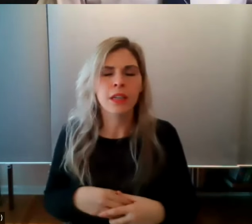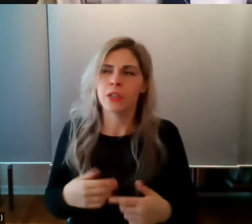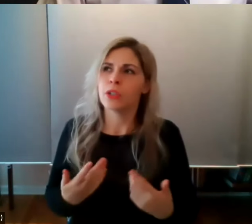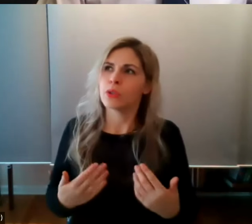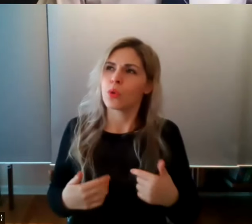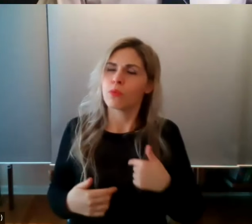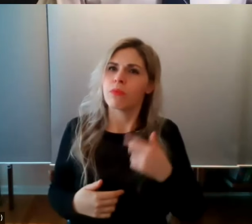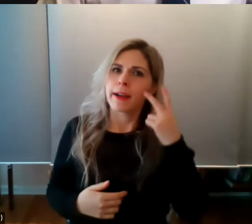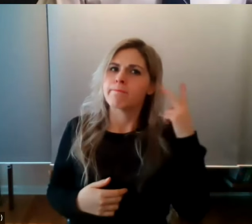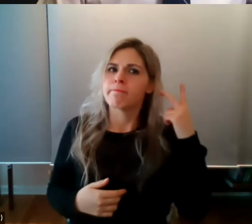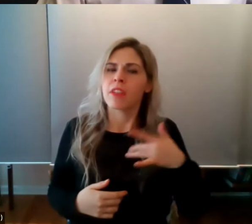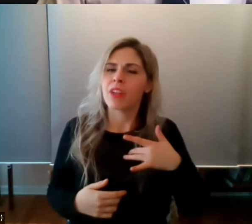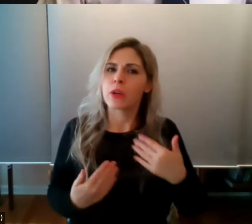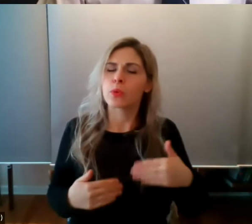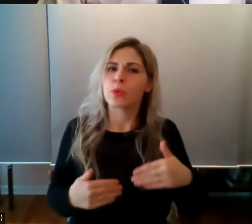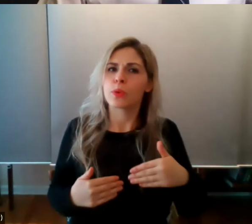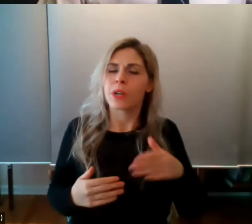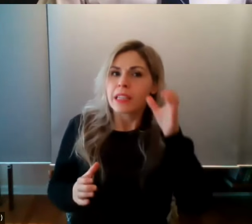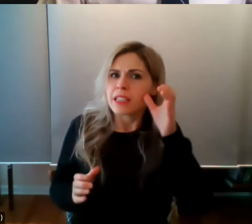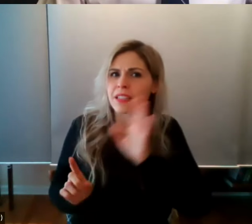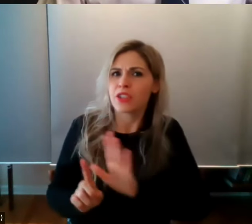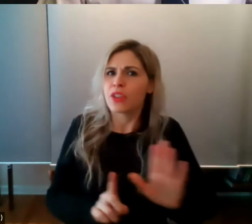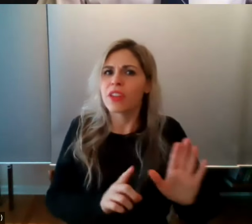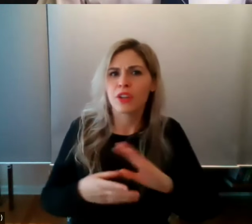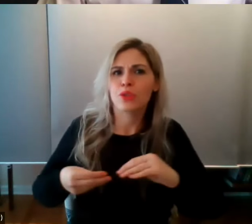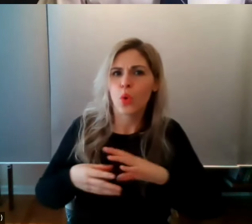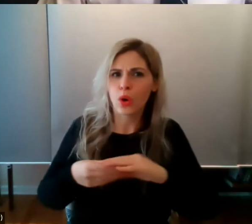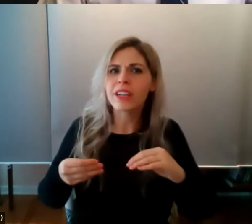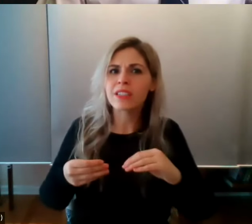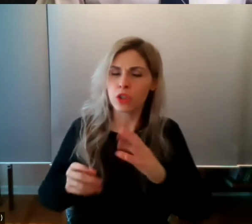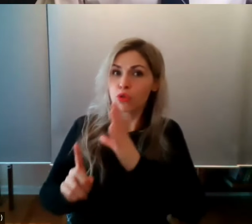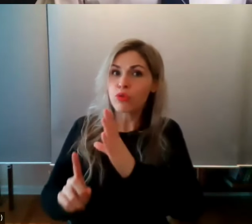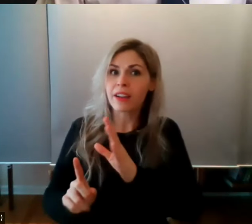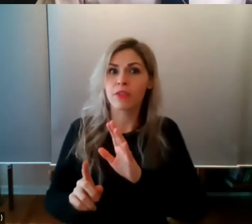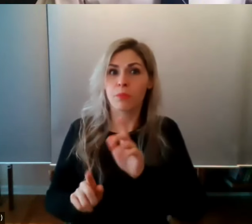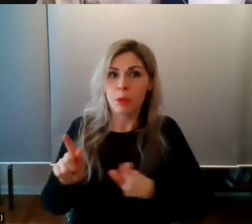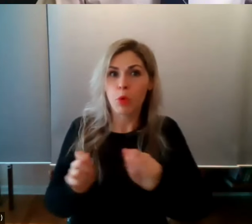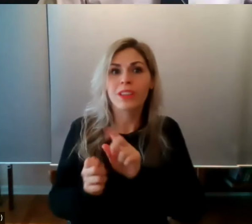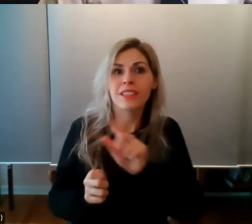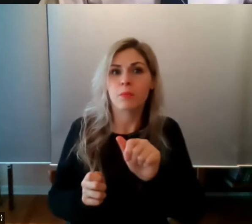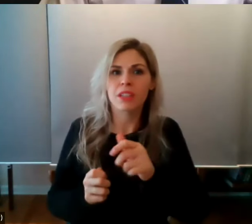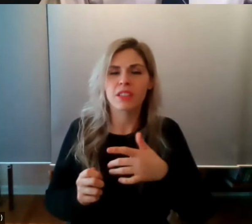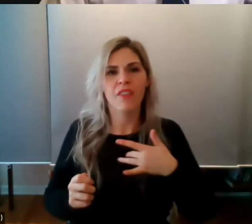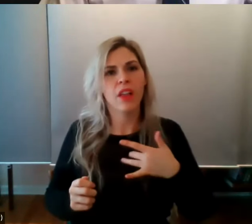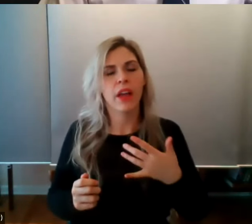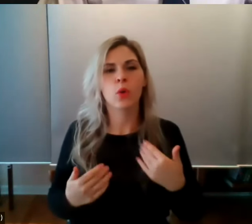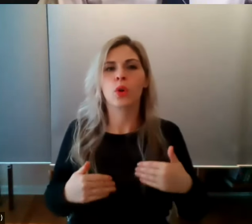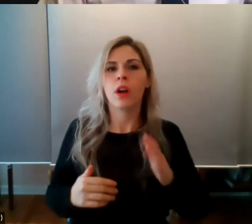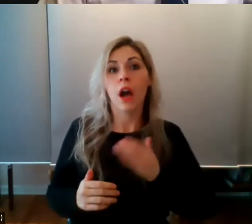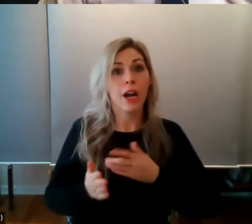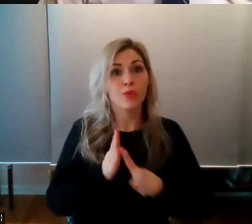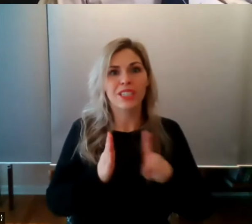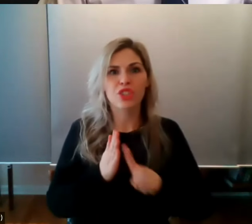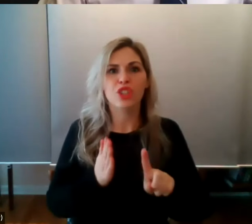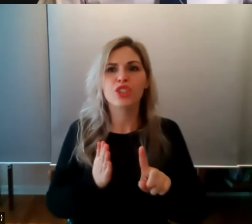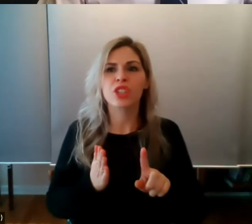really through listening to the stories that came from persons with disabilities where I felt that the direction of our research was